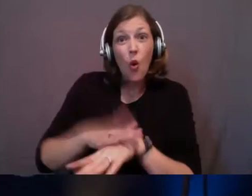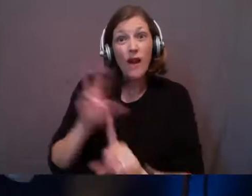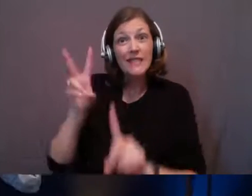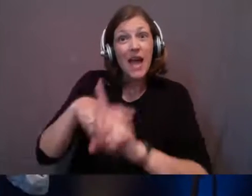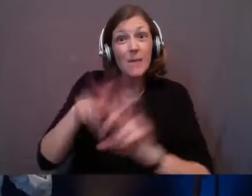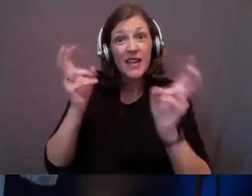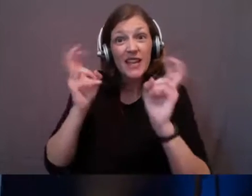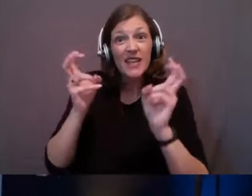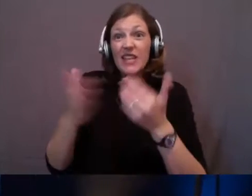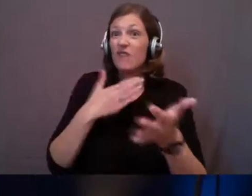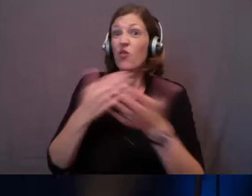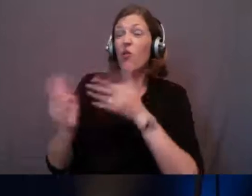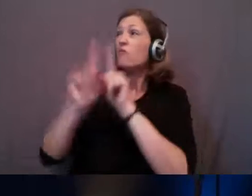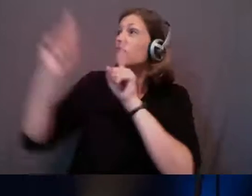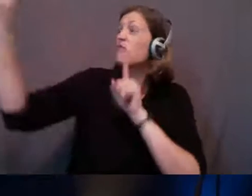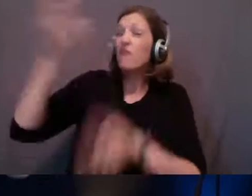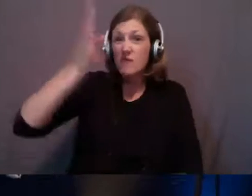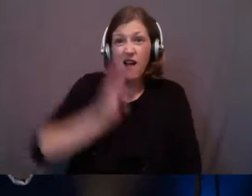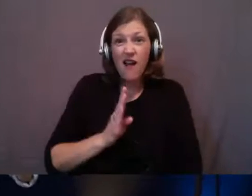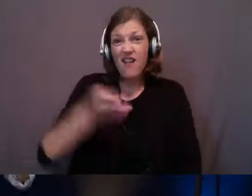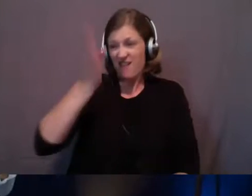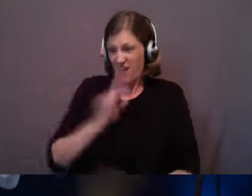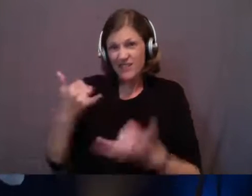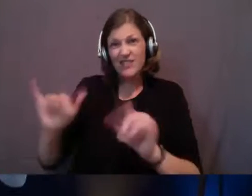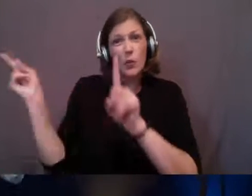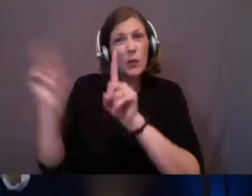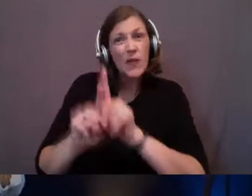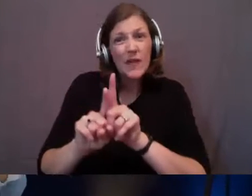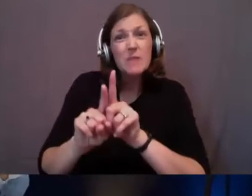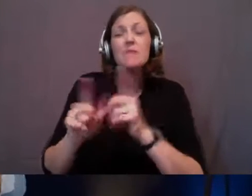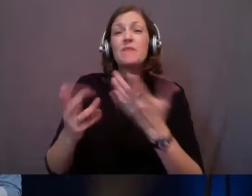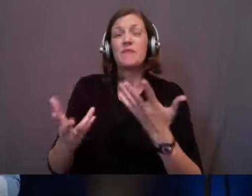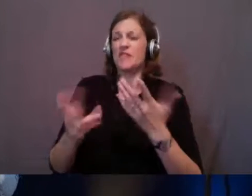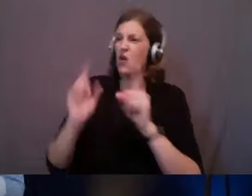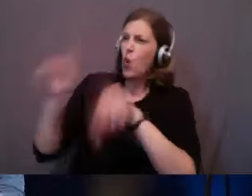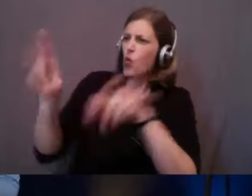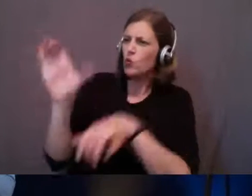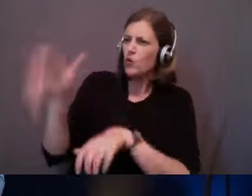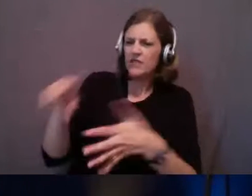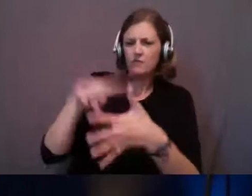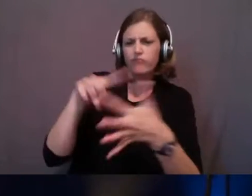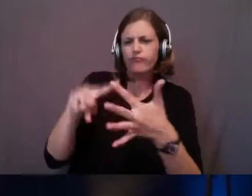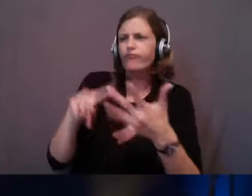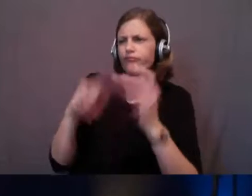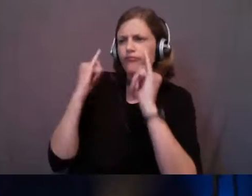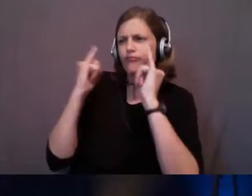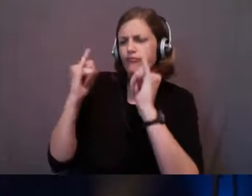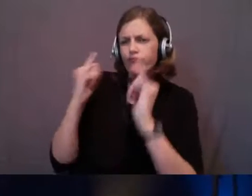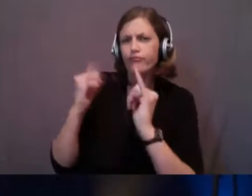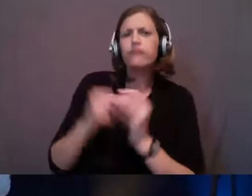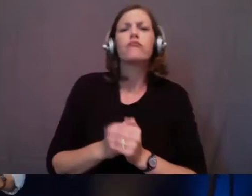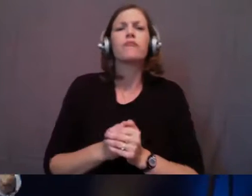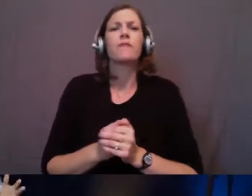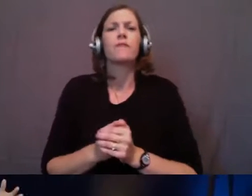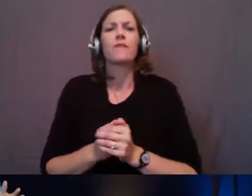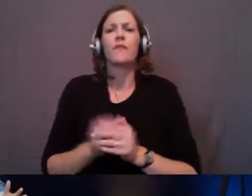God, God still was with him, and God wanted to use him. And God said, go do this, and he gave very specific instructions.